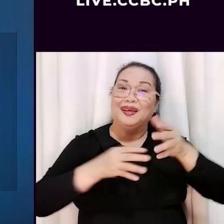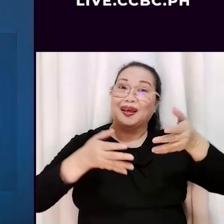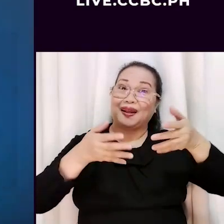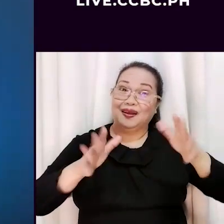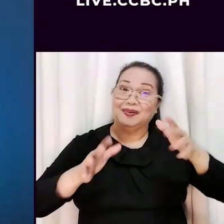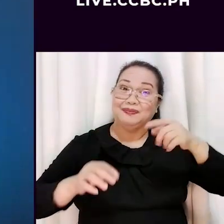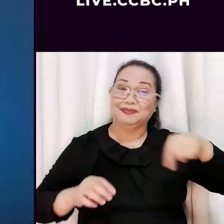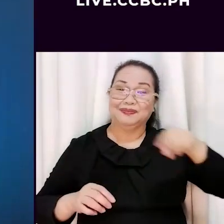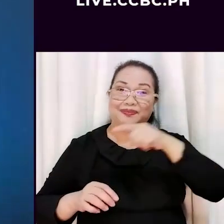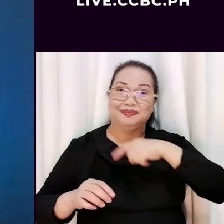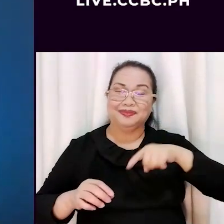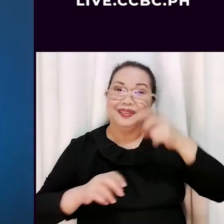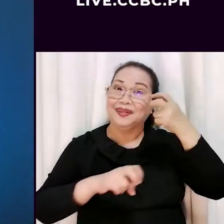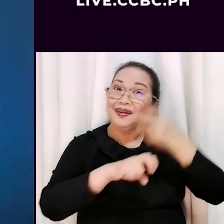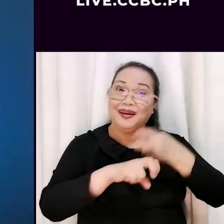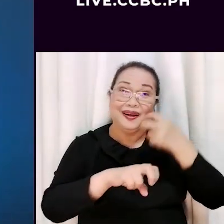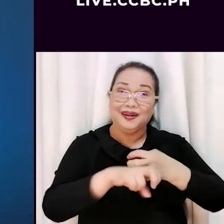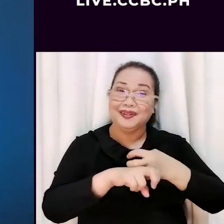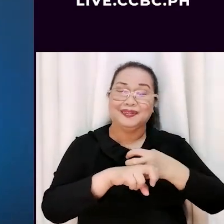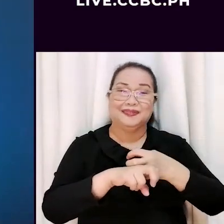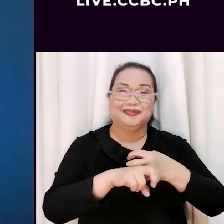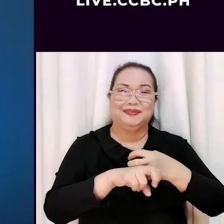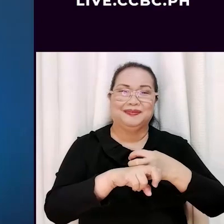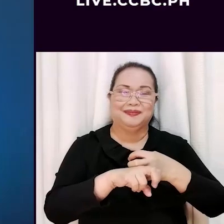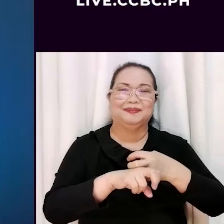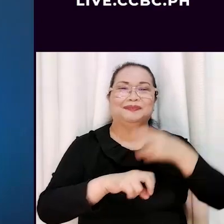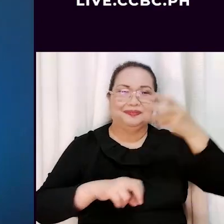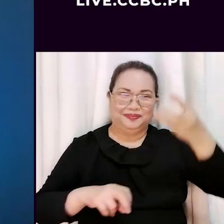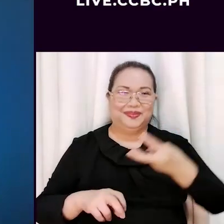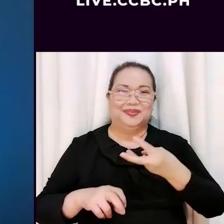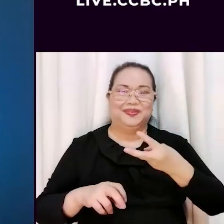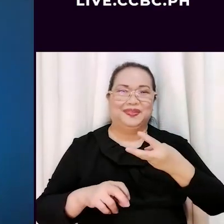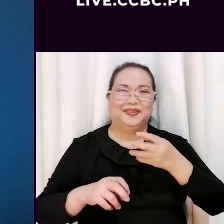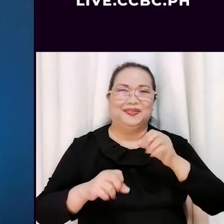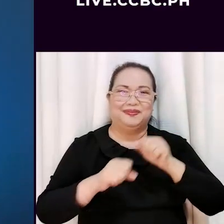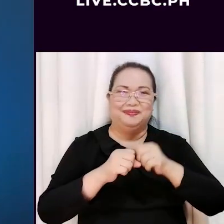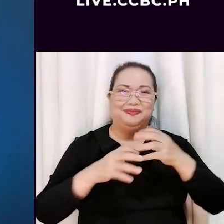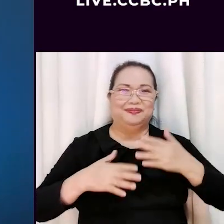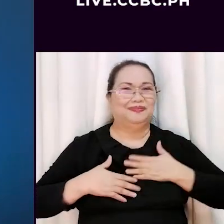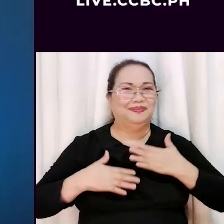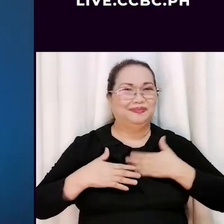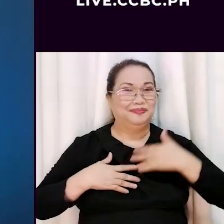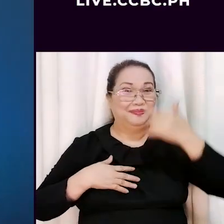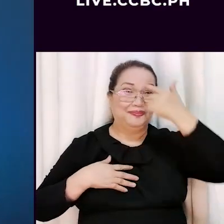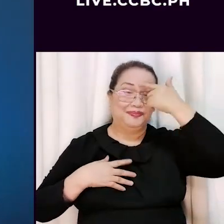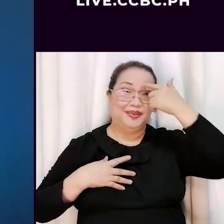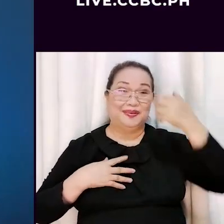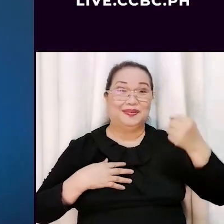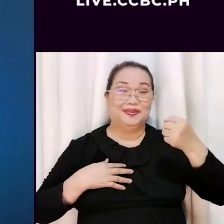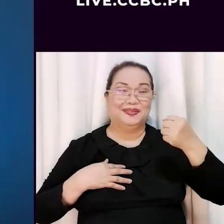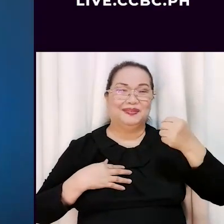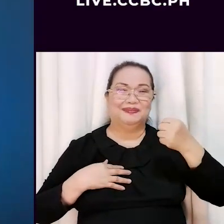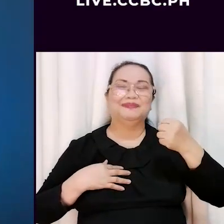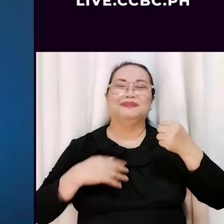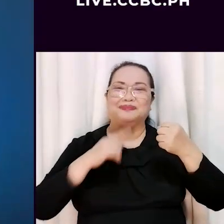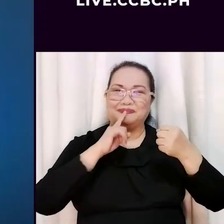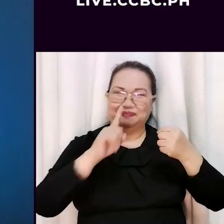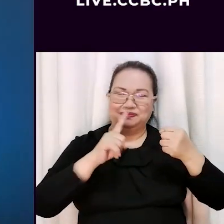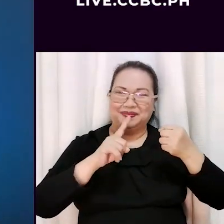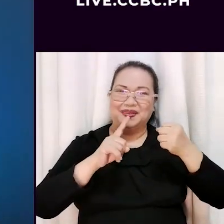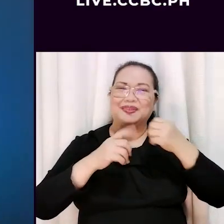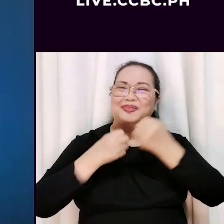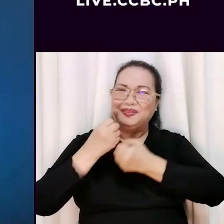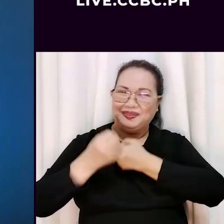allowing the difficulty, welcome them with gladness, because through